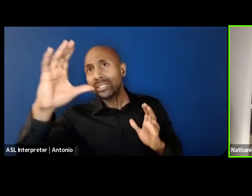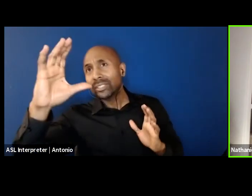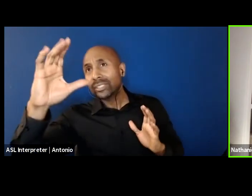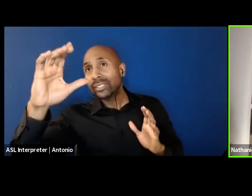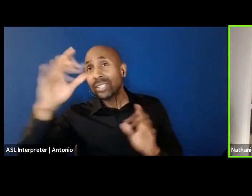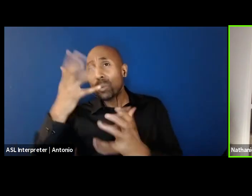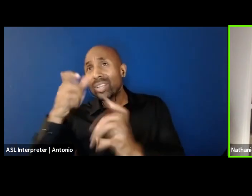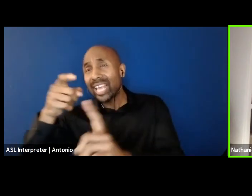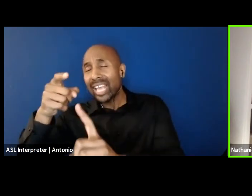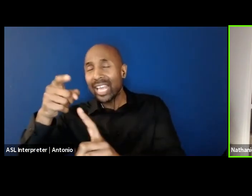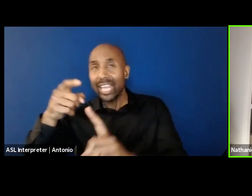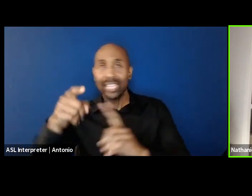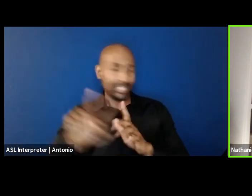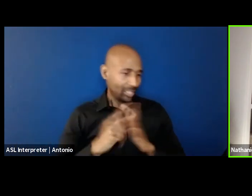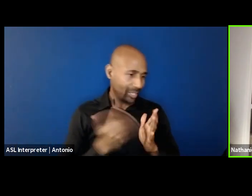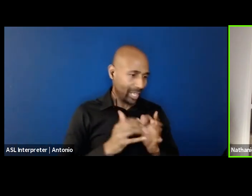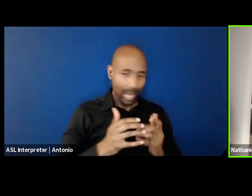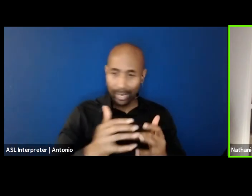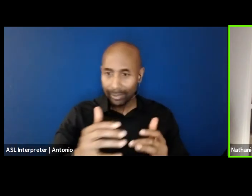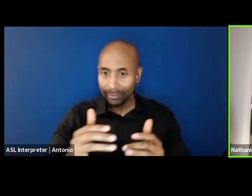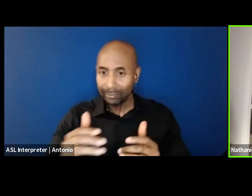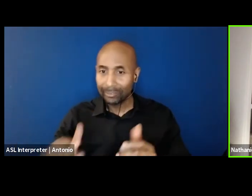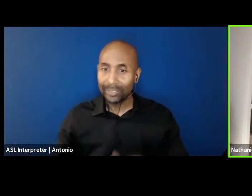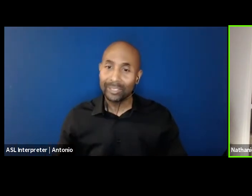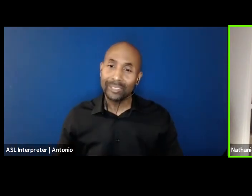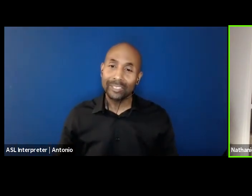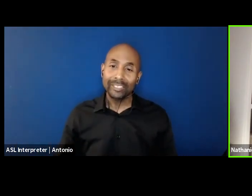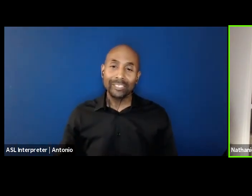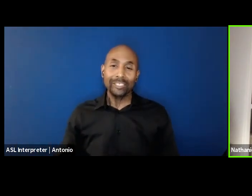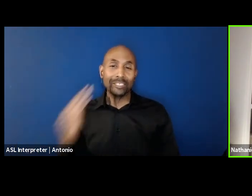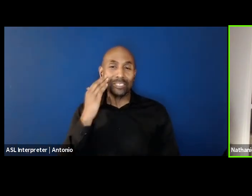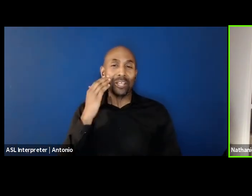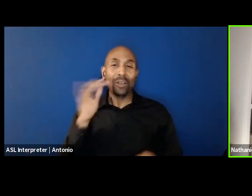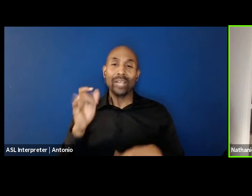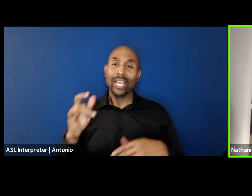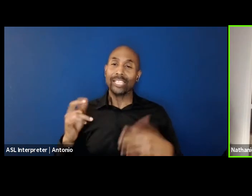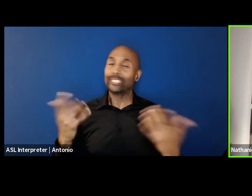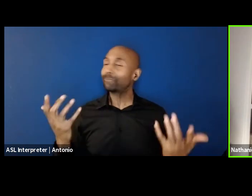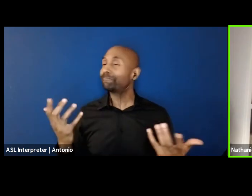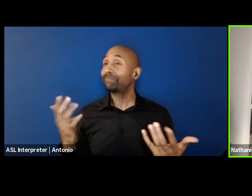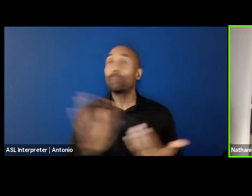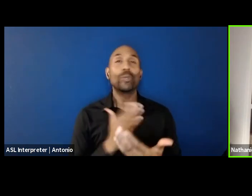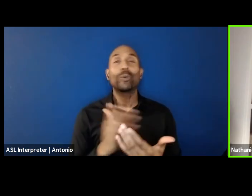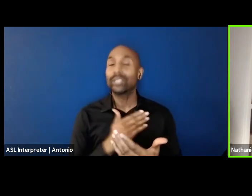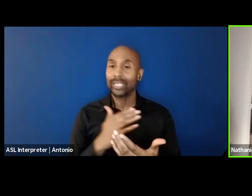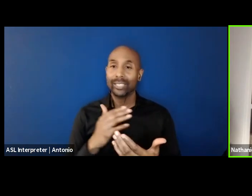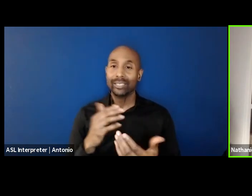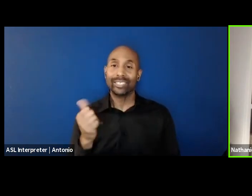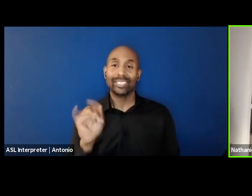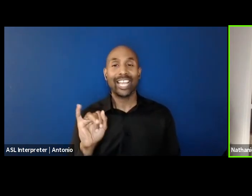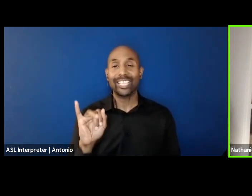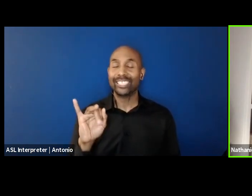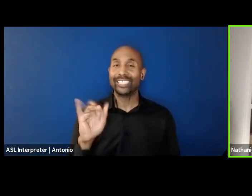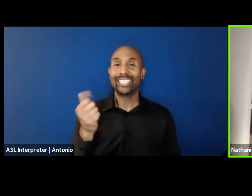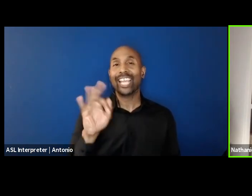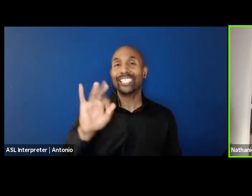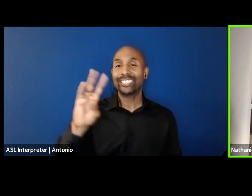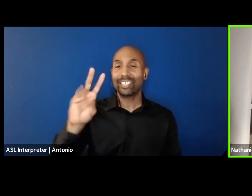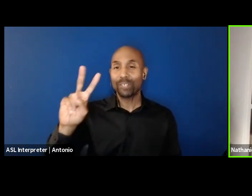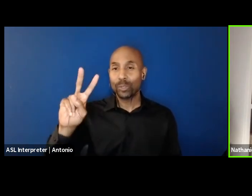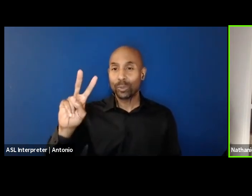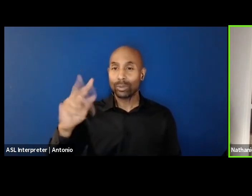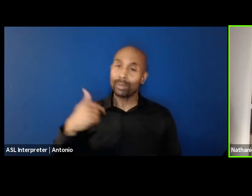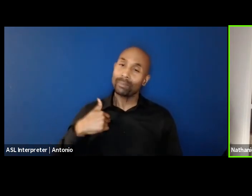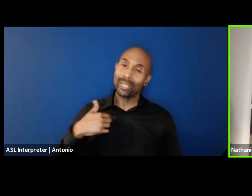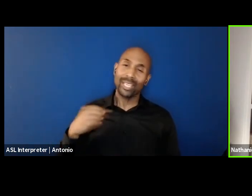Mr. Fret, but on the box, me and Mrs. Jones. 1972, it might have been. The Black Saint